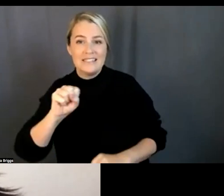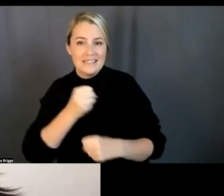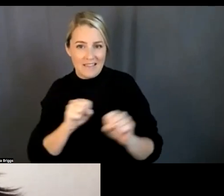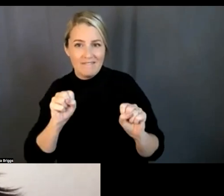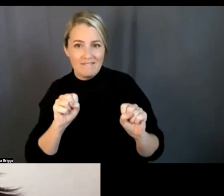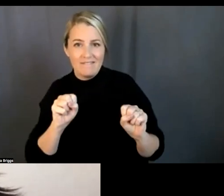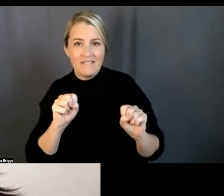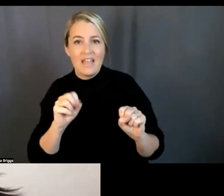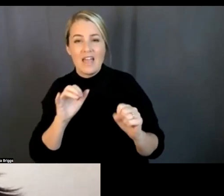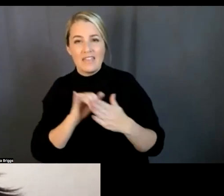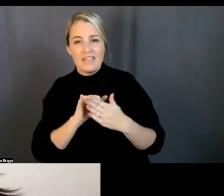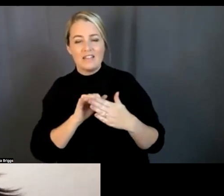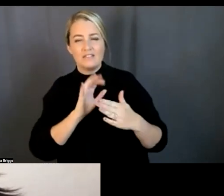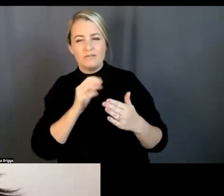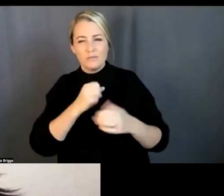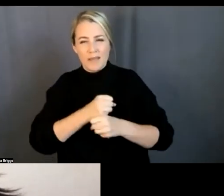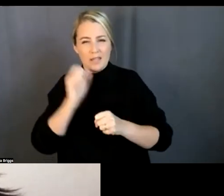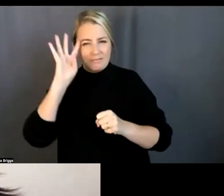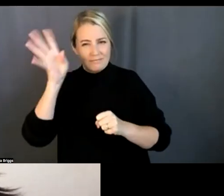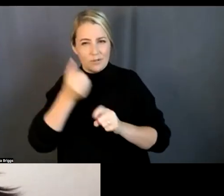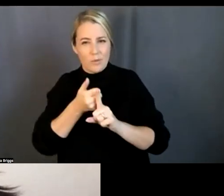towards accessing your safety.